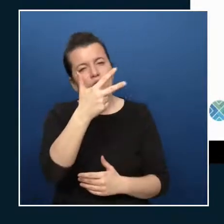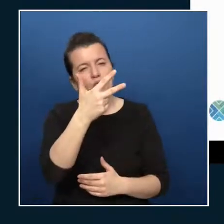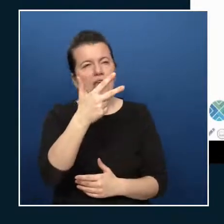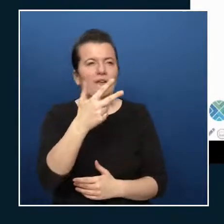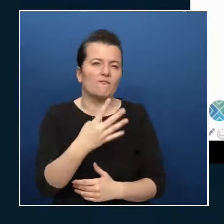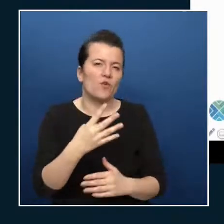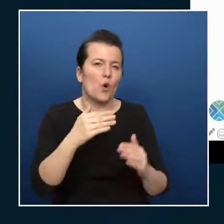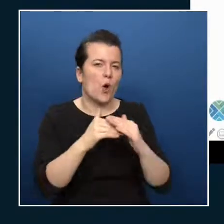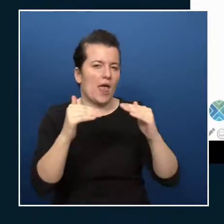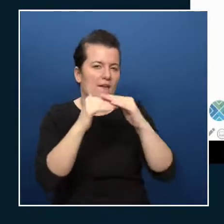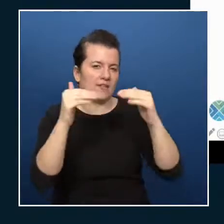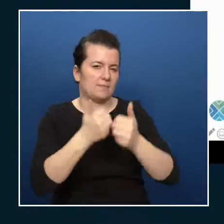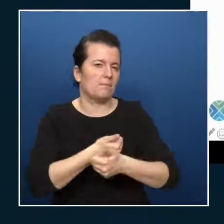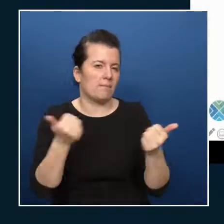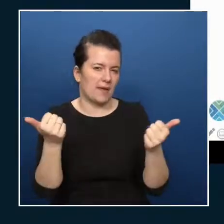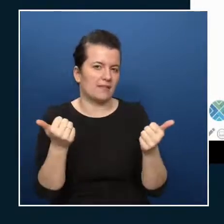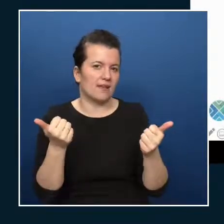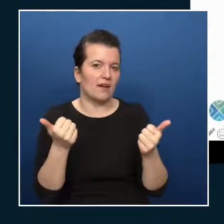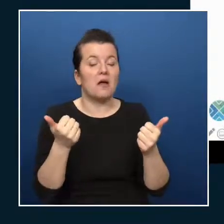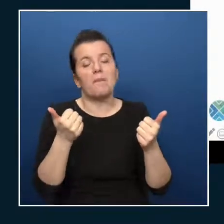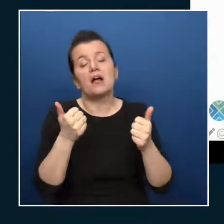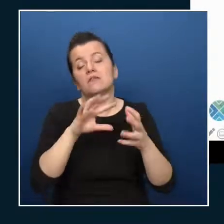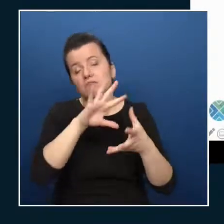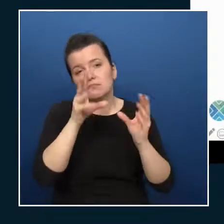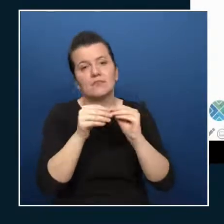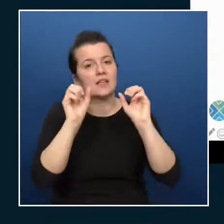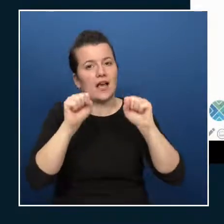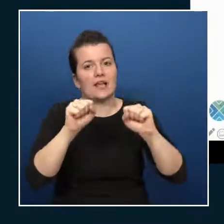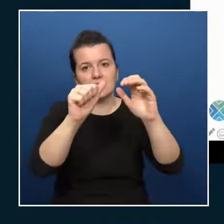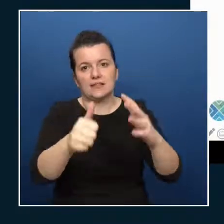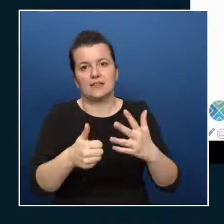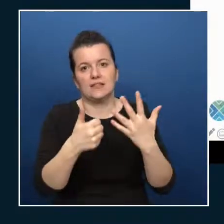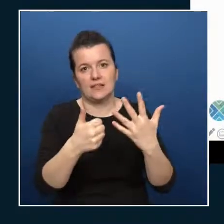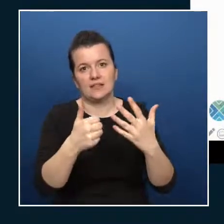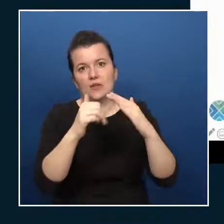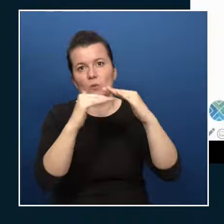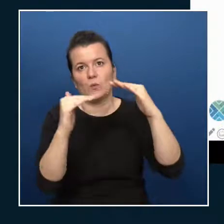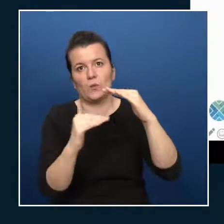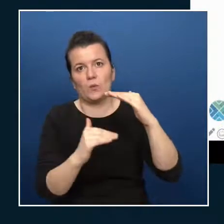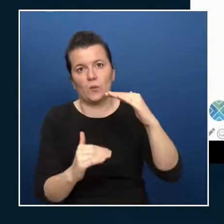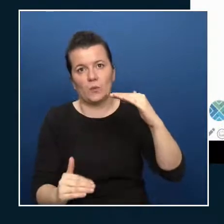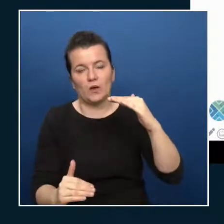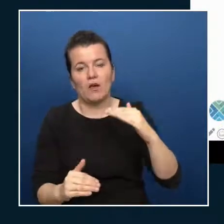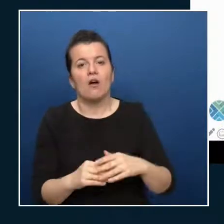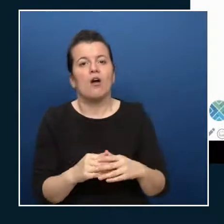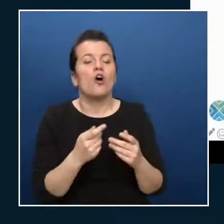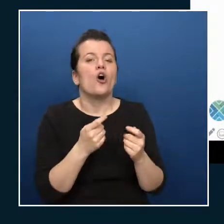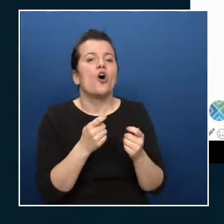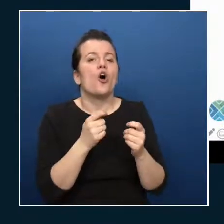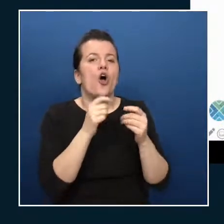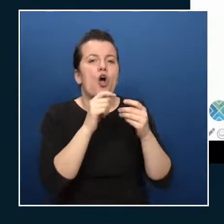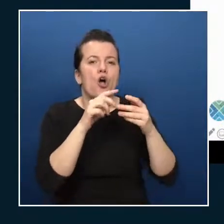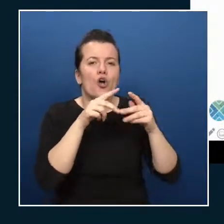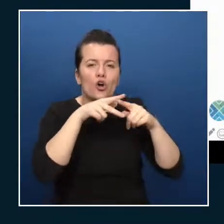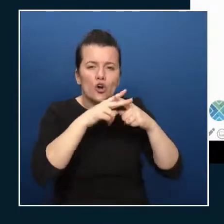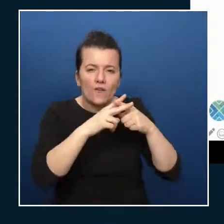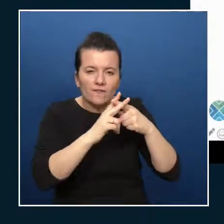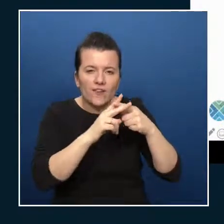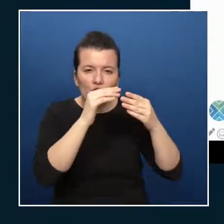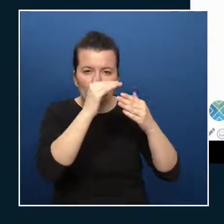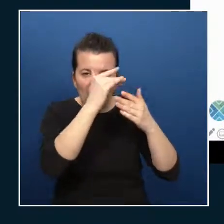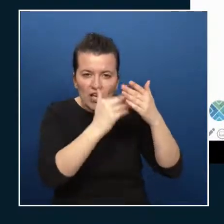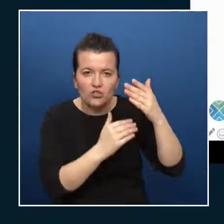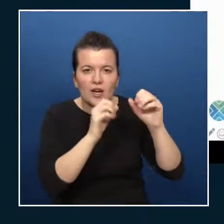But you can apply policies and configuration, role-based access control configuration on these management groups, and then they will automatically